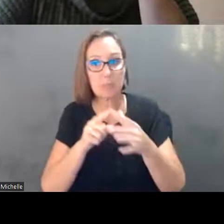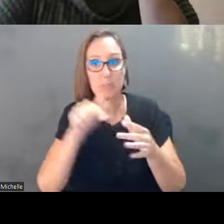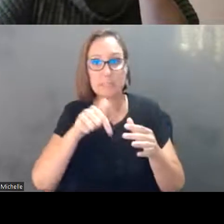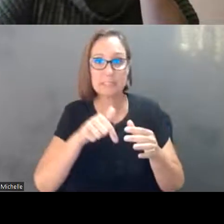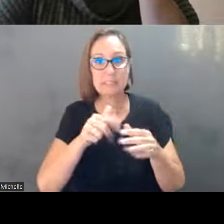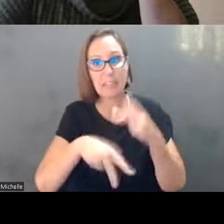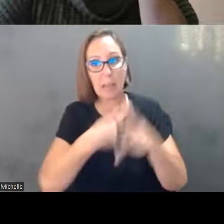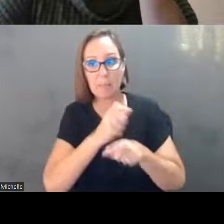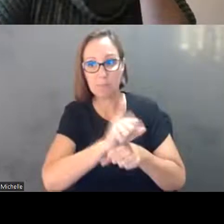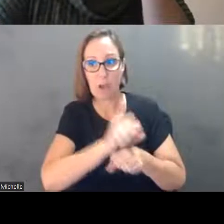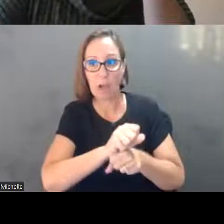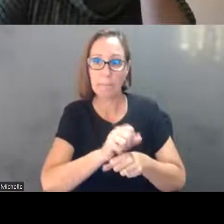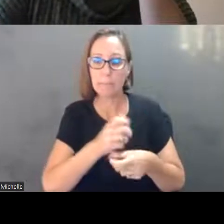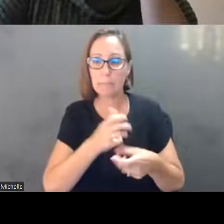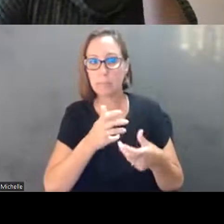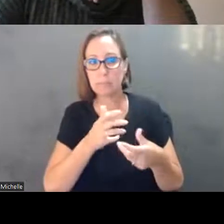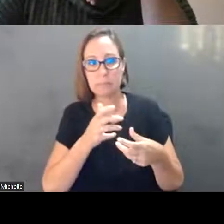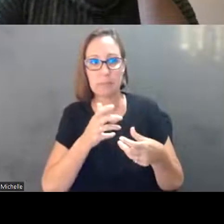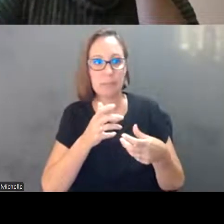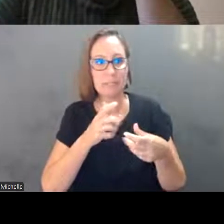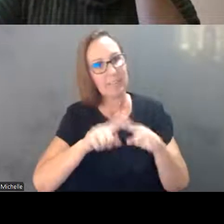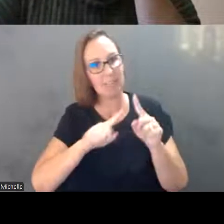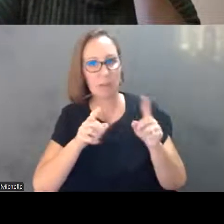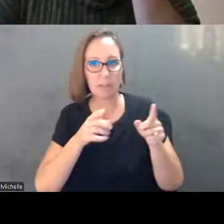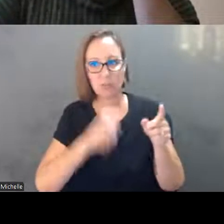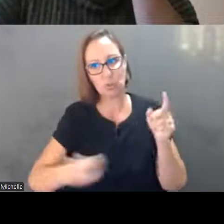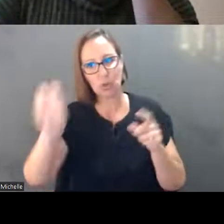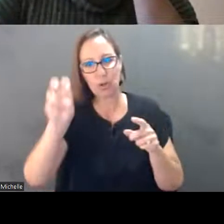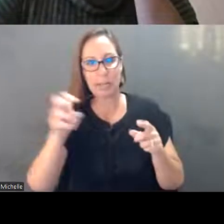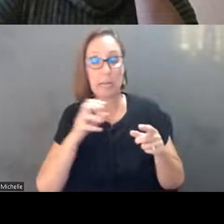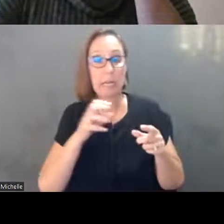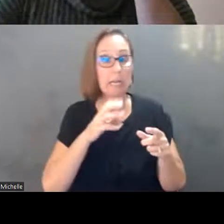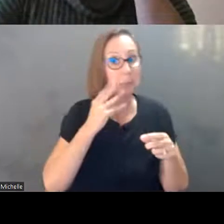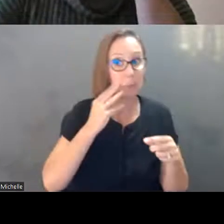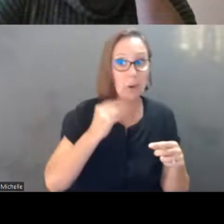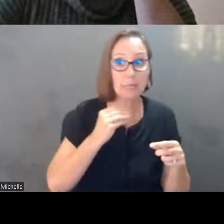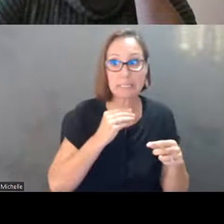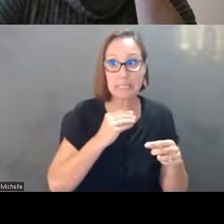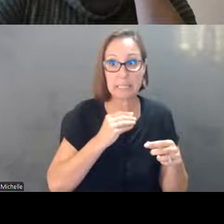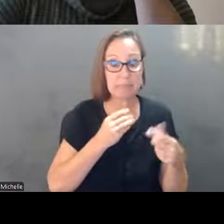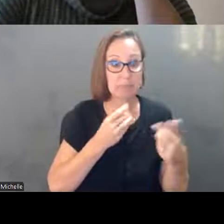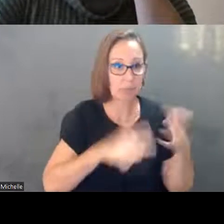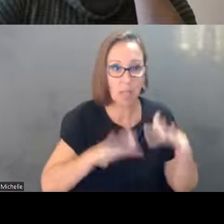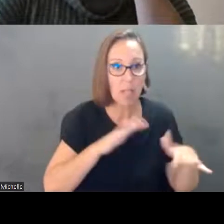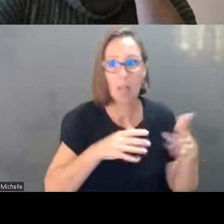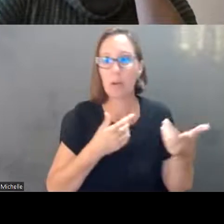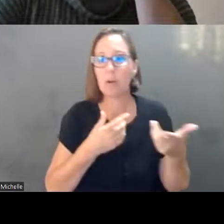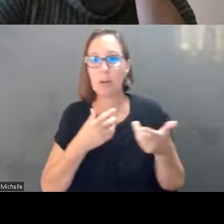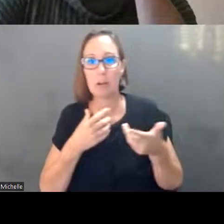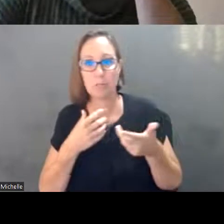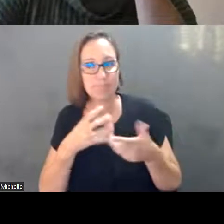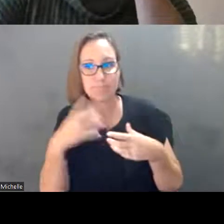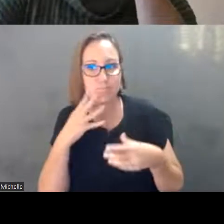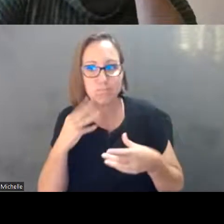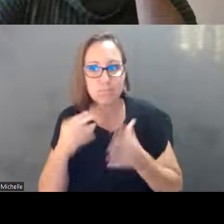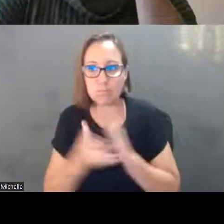personal experiences that have given them a lot of knowledge. Some of them have learned on the job. Some have moved across multiple sectors and learned